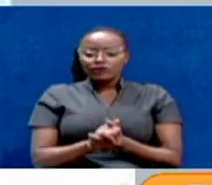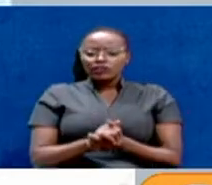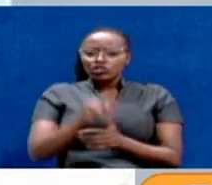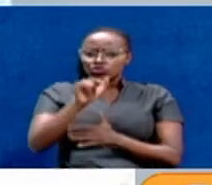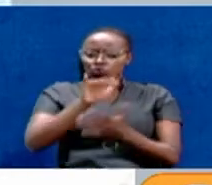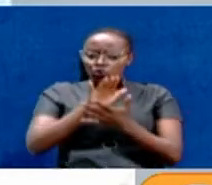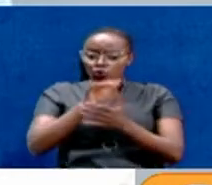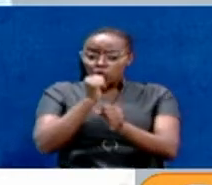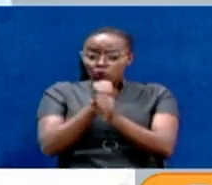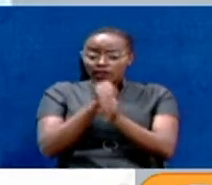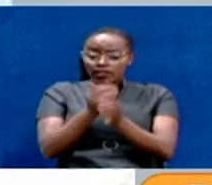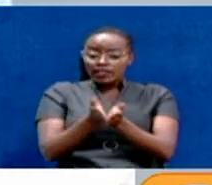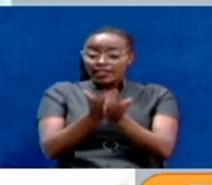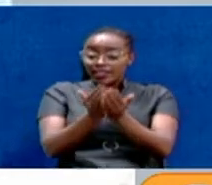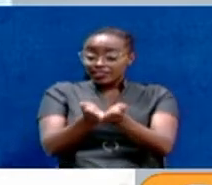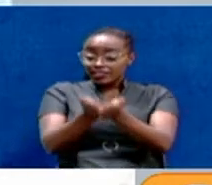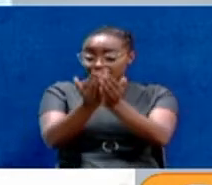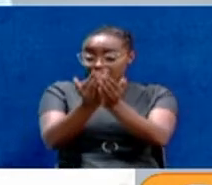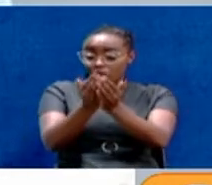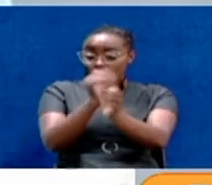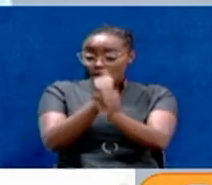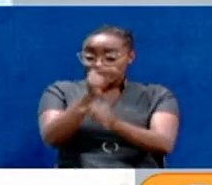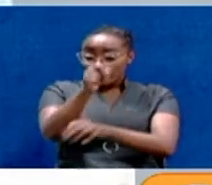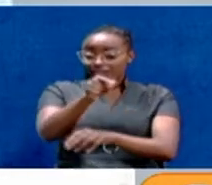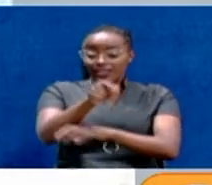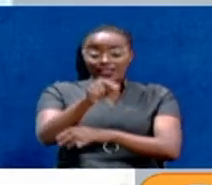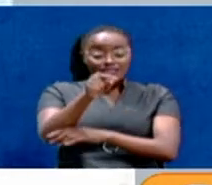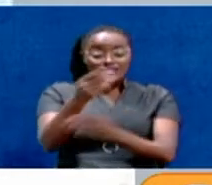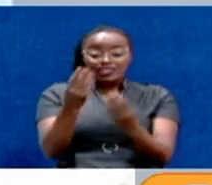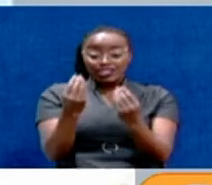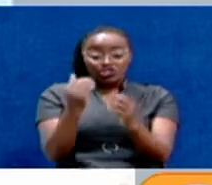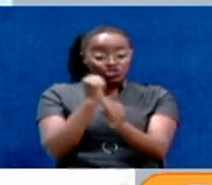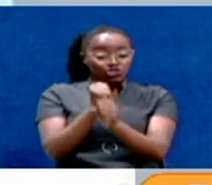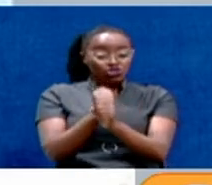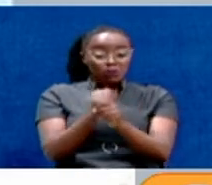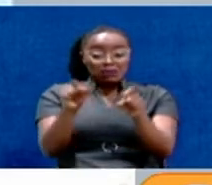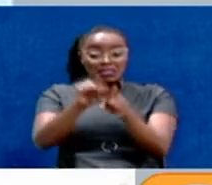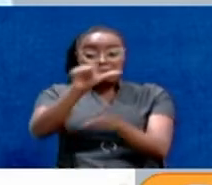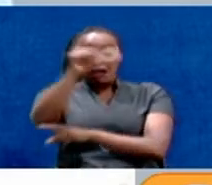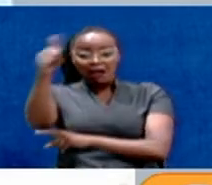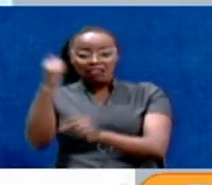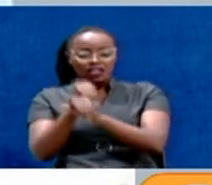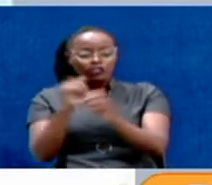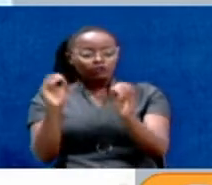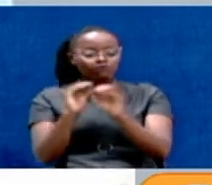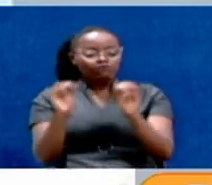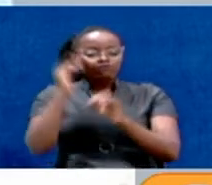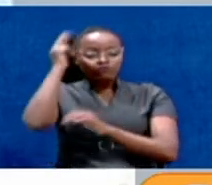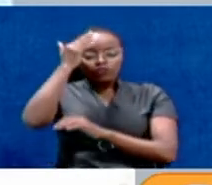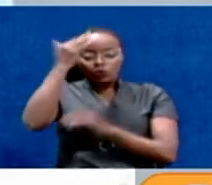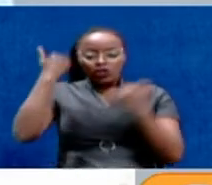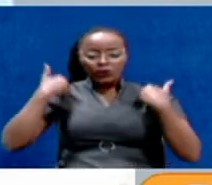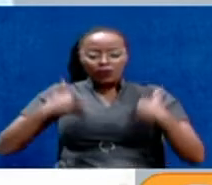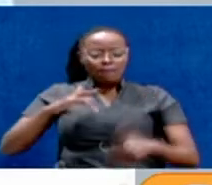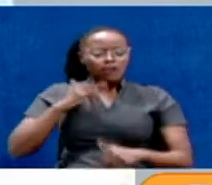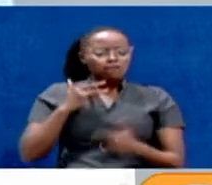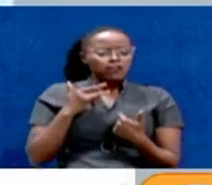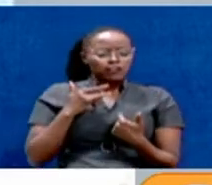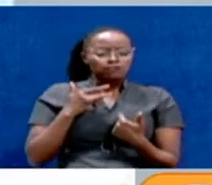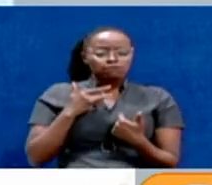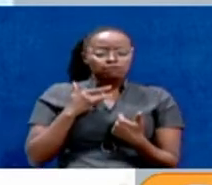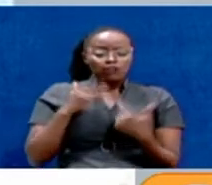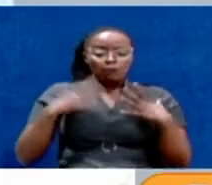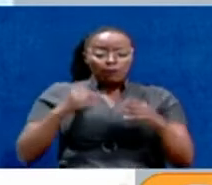being a seafarer is a sacrificial job. It's not a job like any other. And that is why, for me, I feel